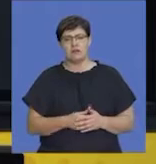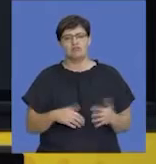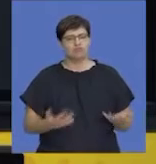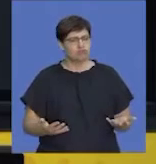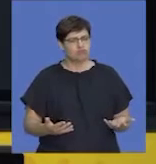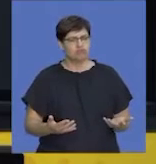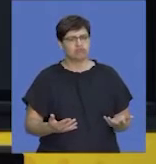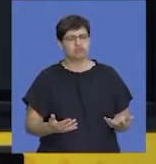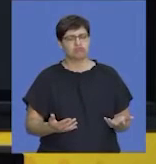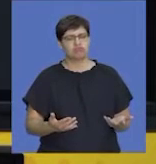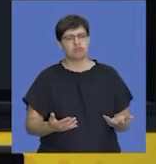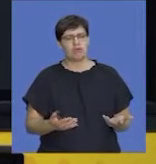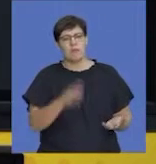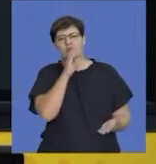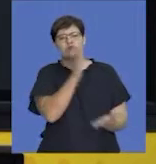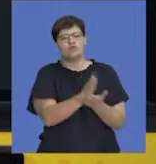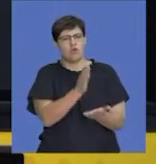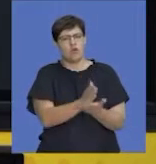do not